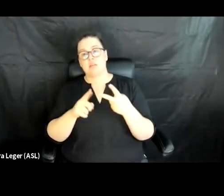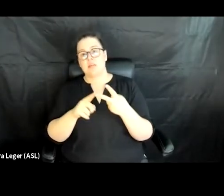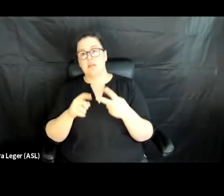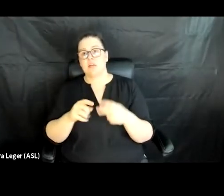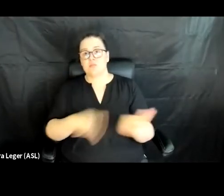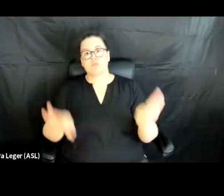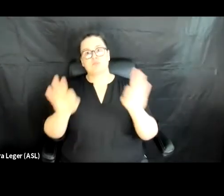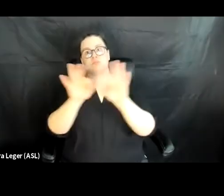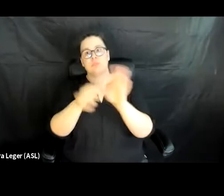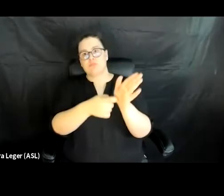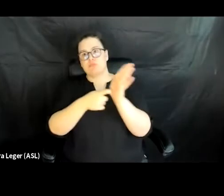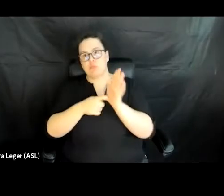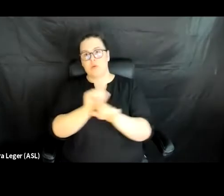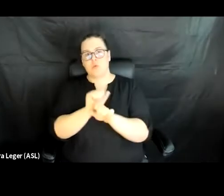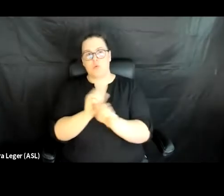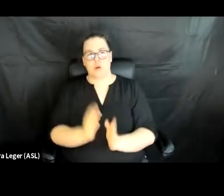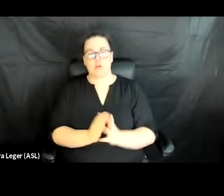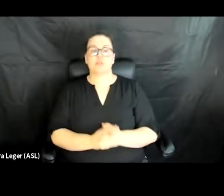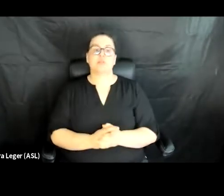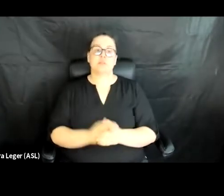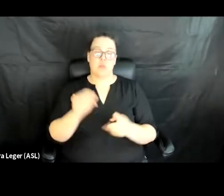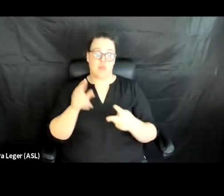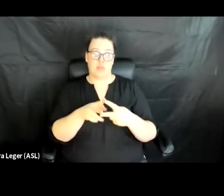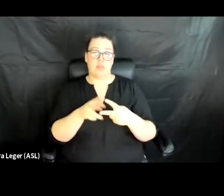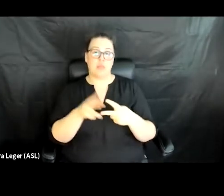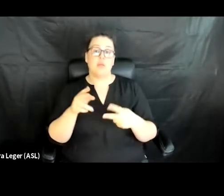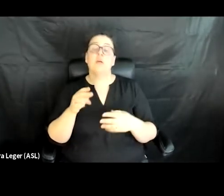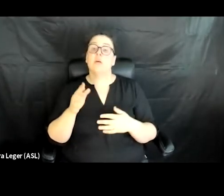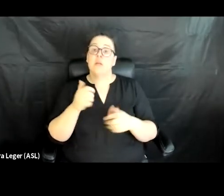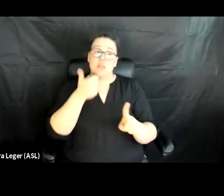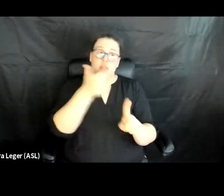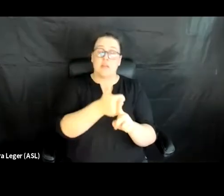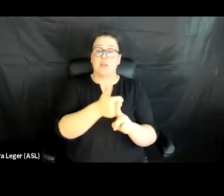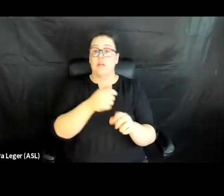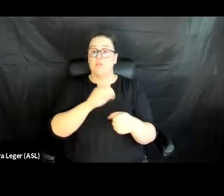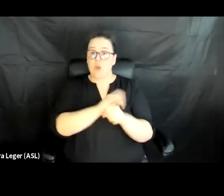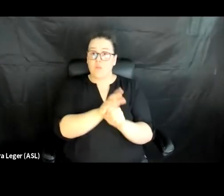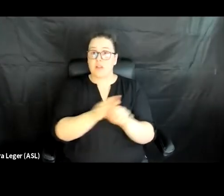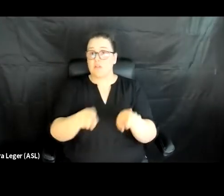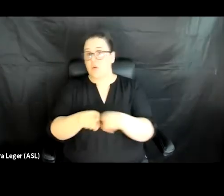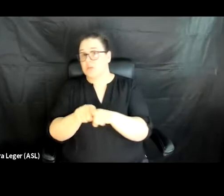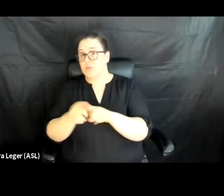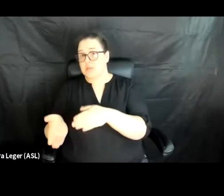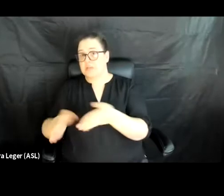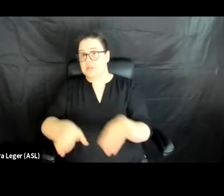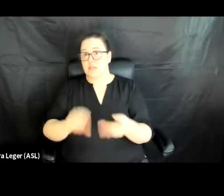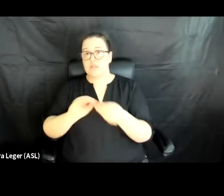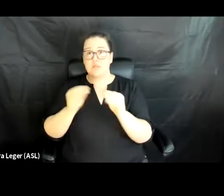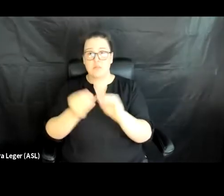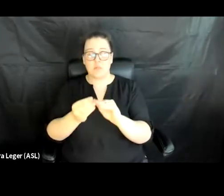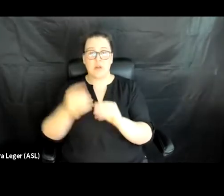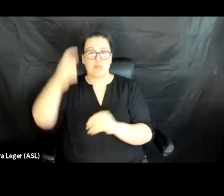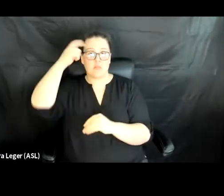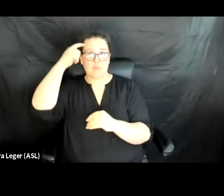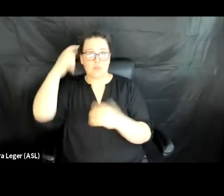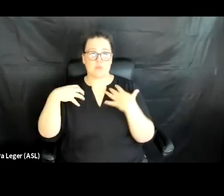been disproportionate in terms of the incidence rate of COVID, as well as the death toll and mental health impacts. Essential workers were